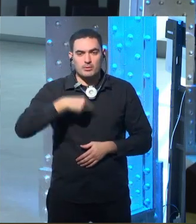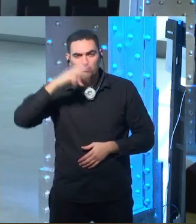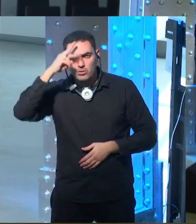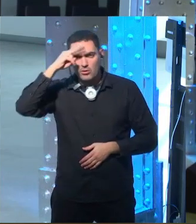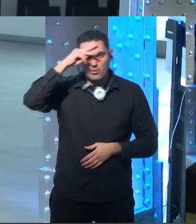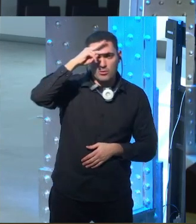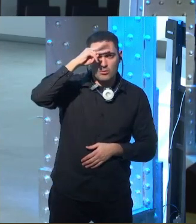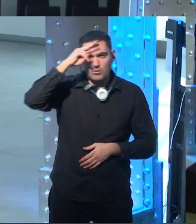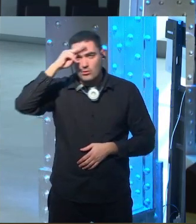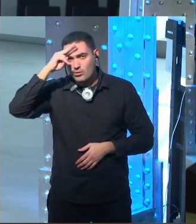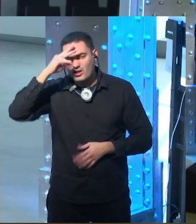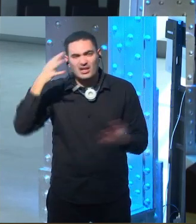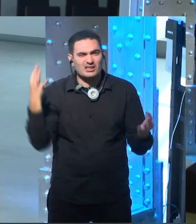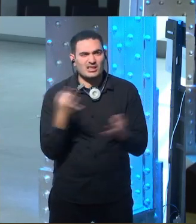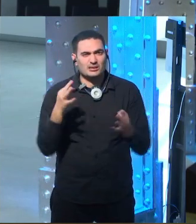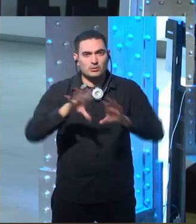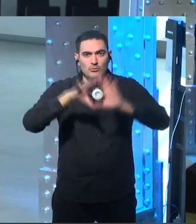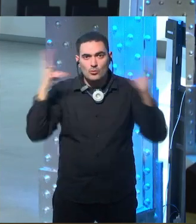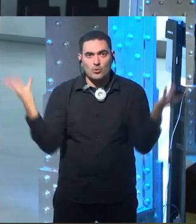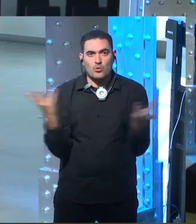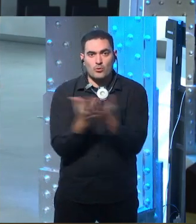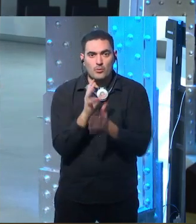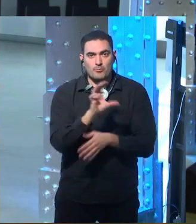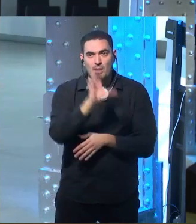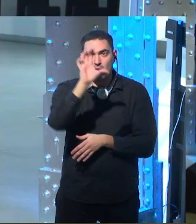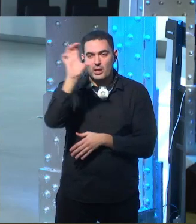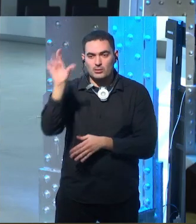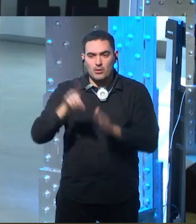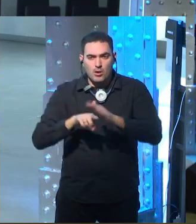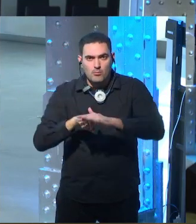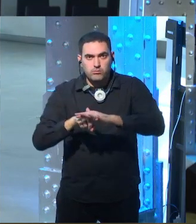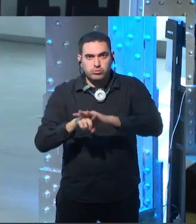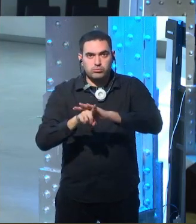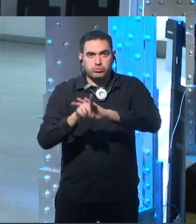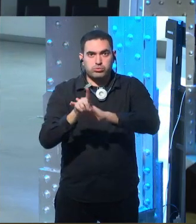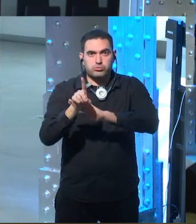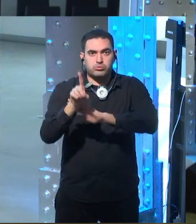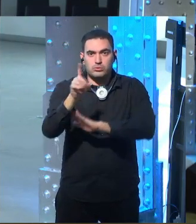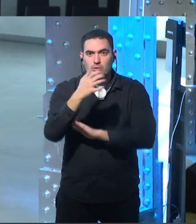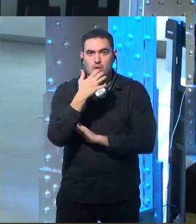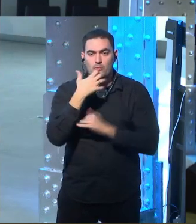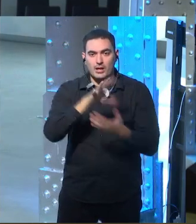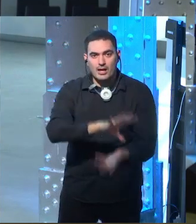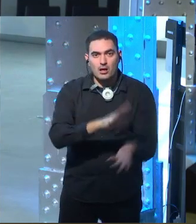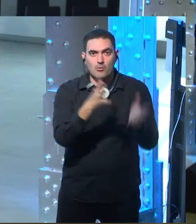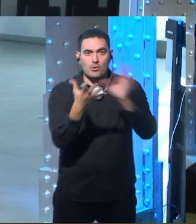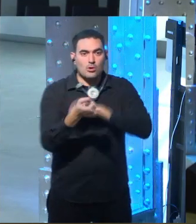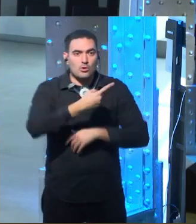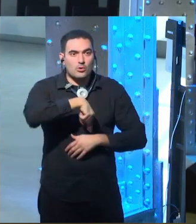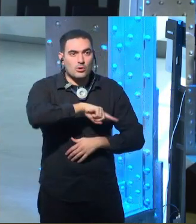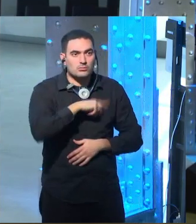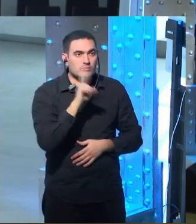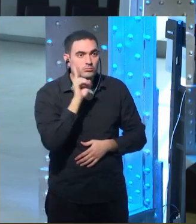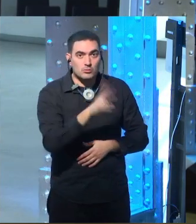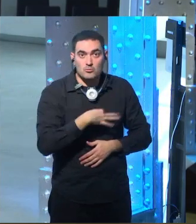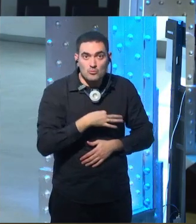developing world. If we look at how we once become rich, it was through industrialization, by